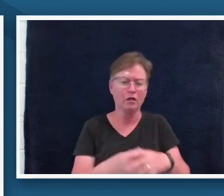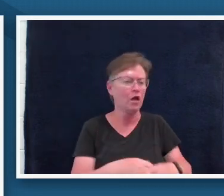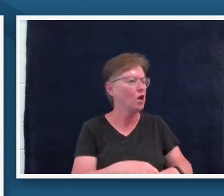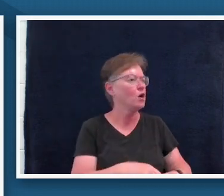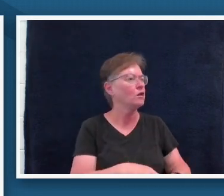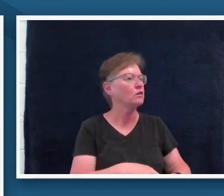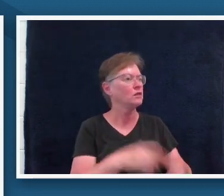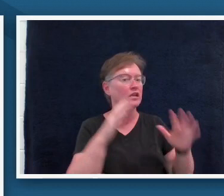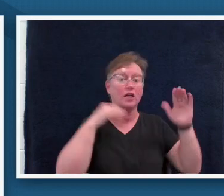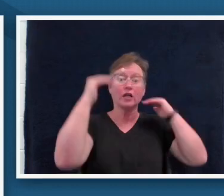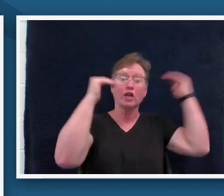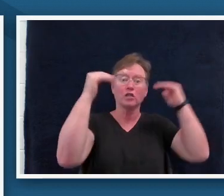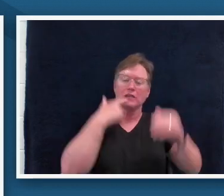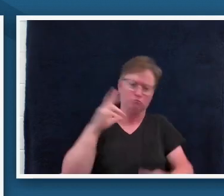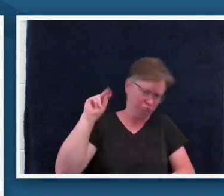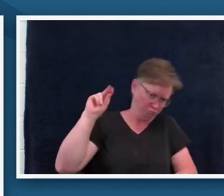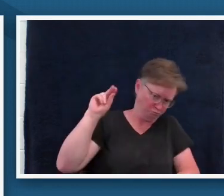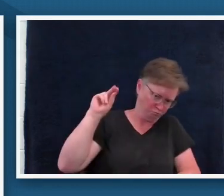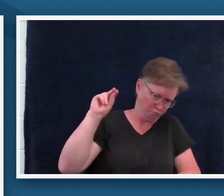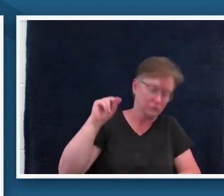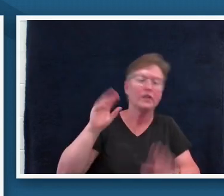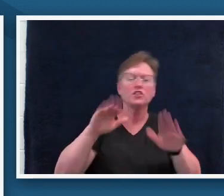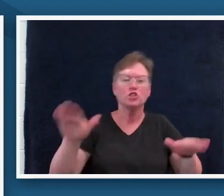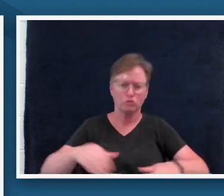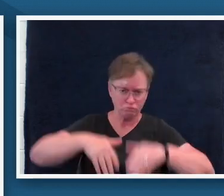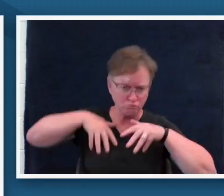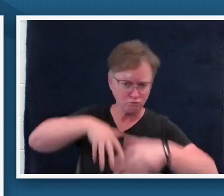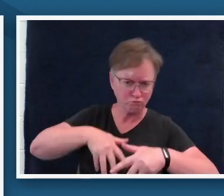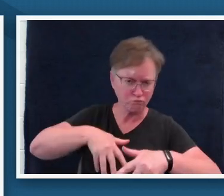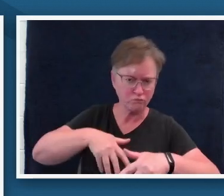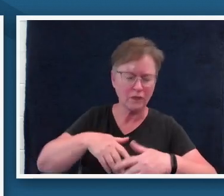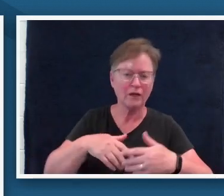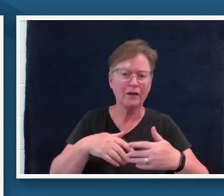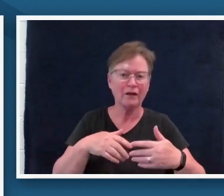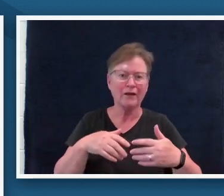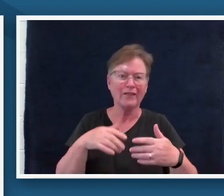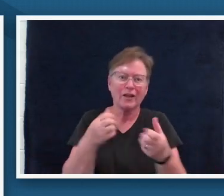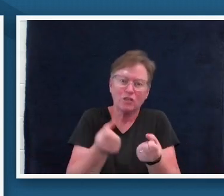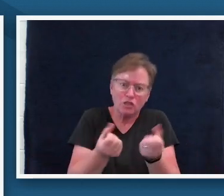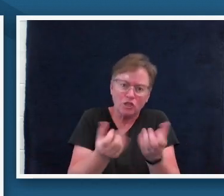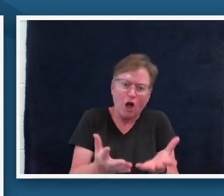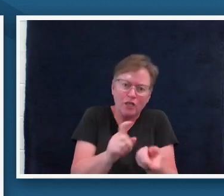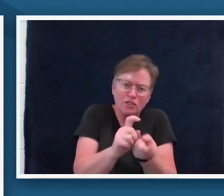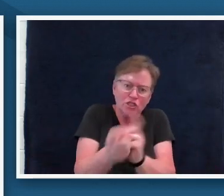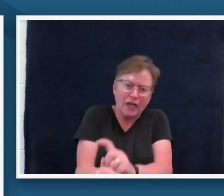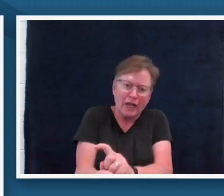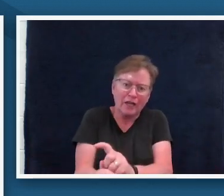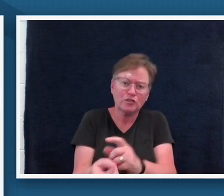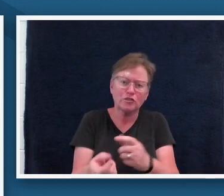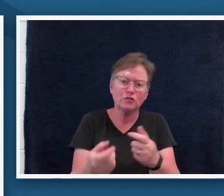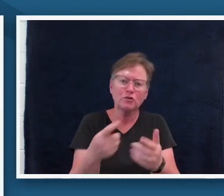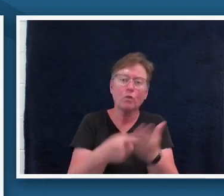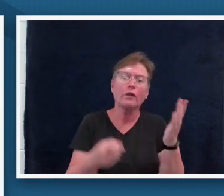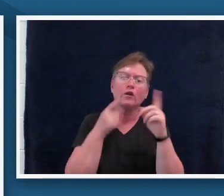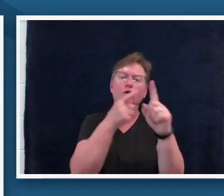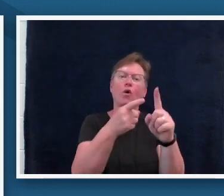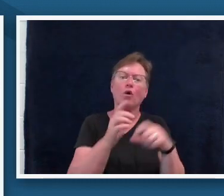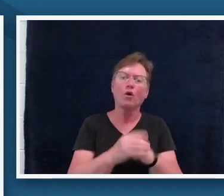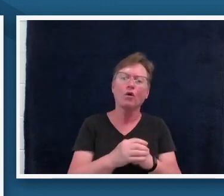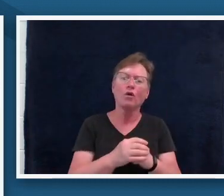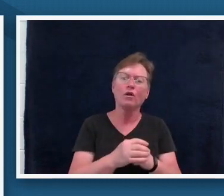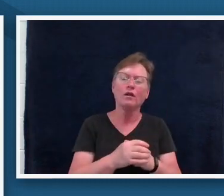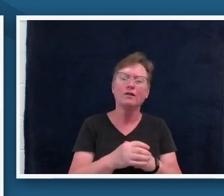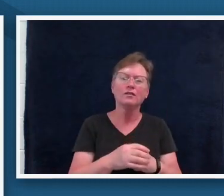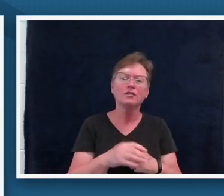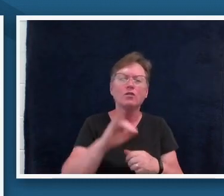And they got out there and they affected the change that they were looking for. And James, I want to turn it over to you, man. What are you thinking right